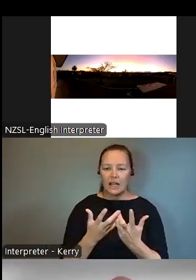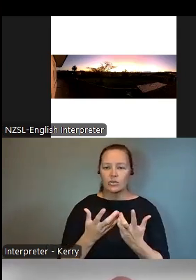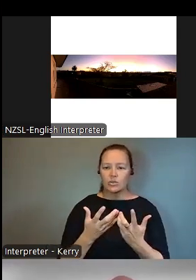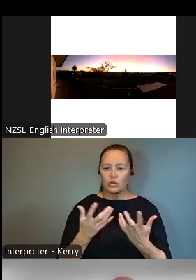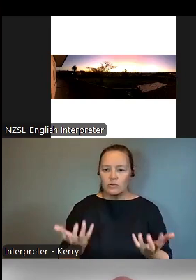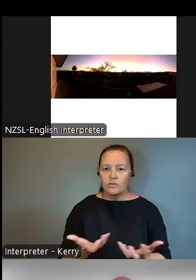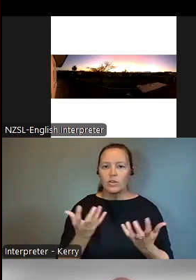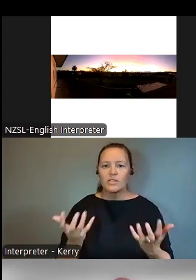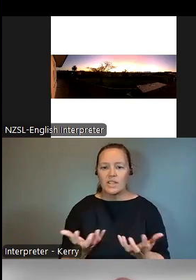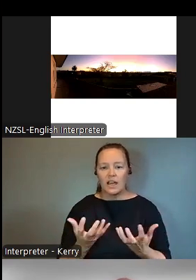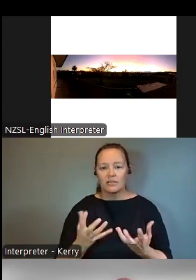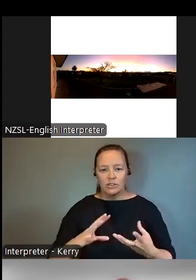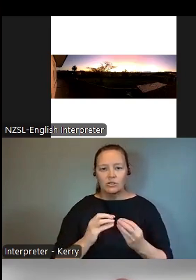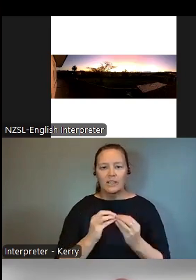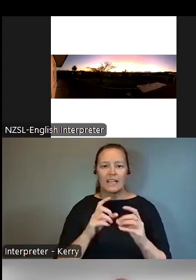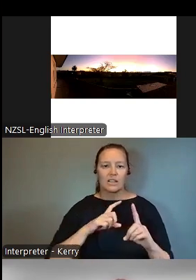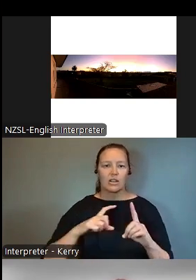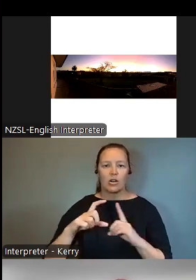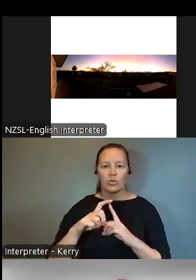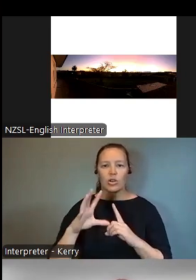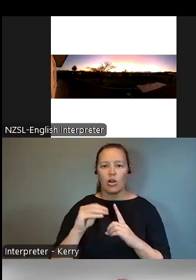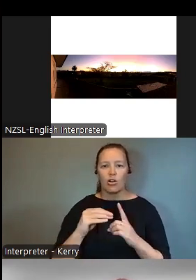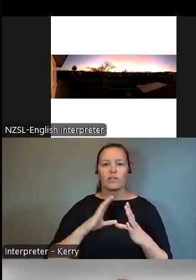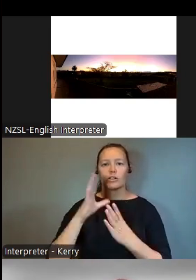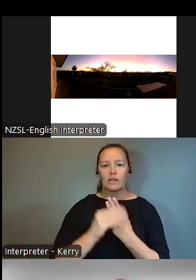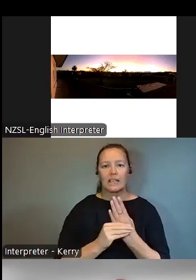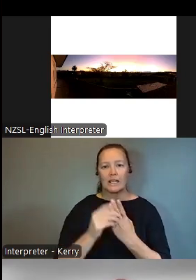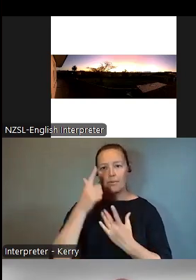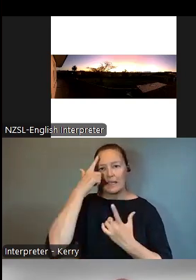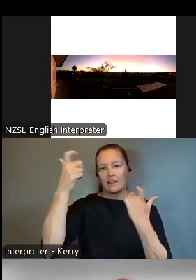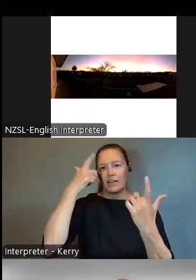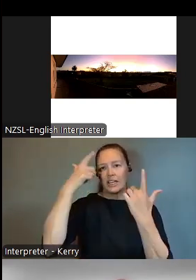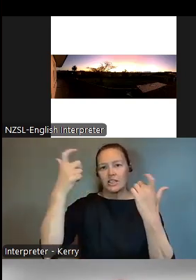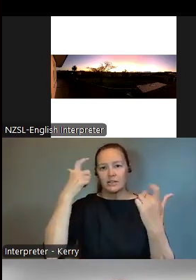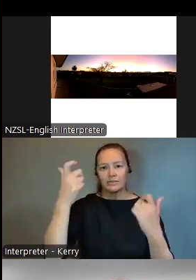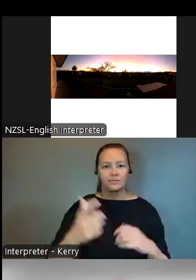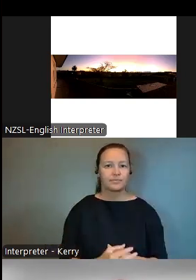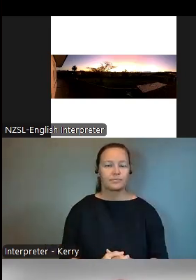a culture of curriculum innovation.